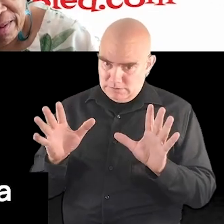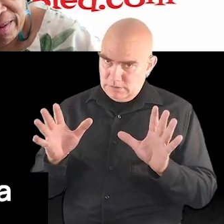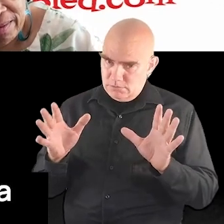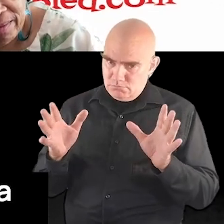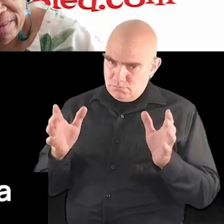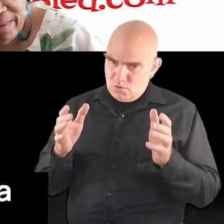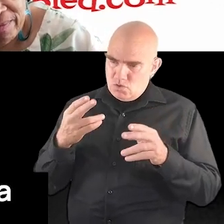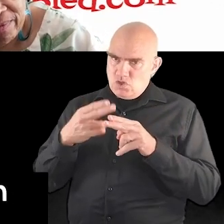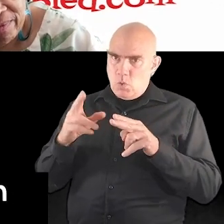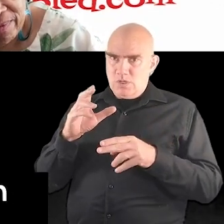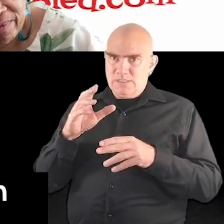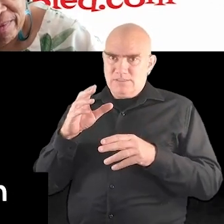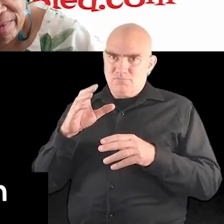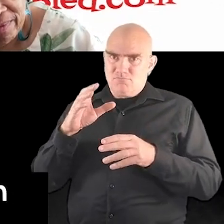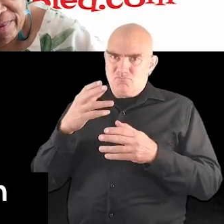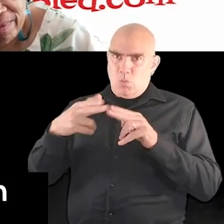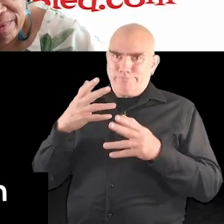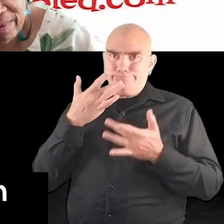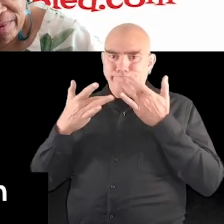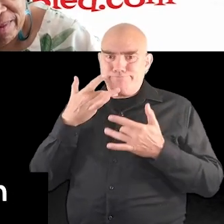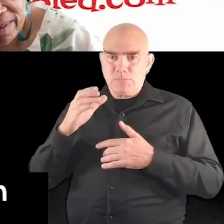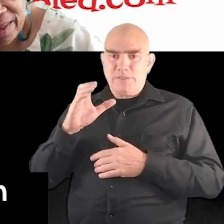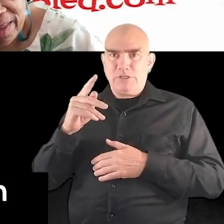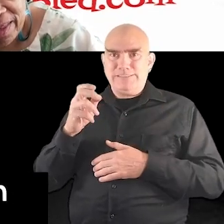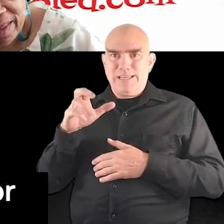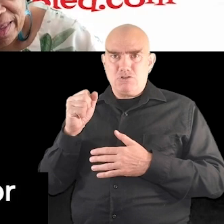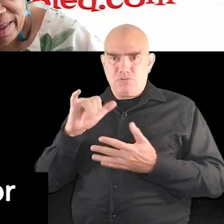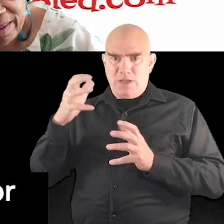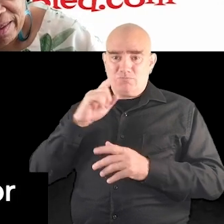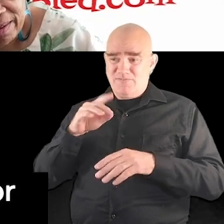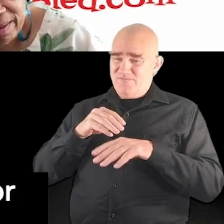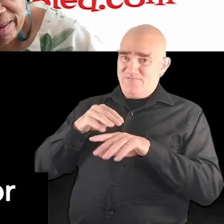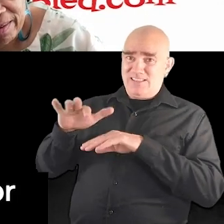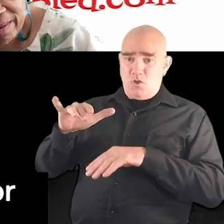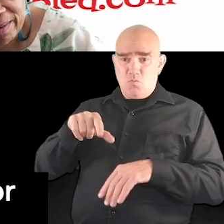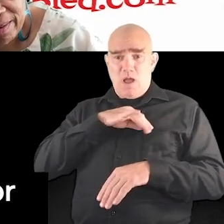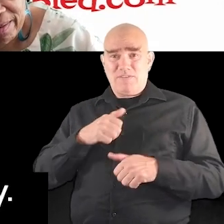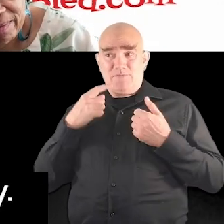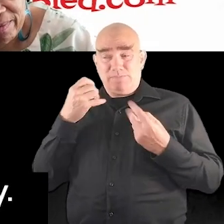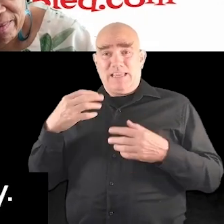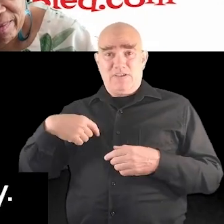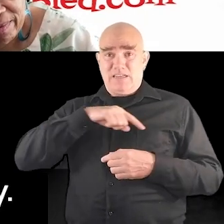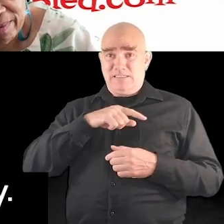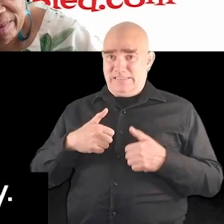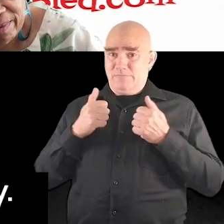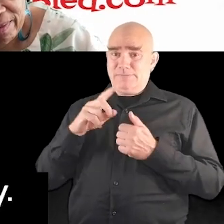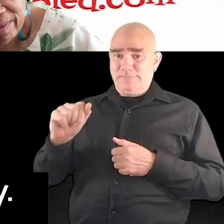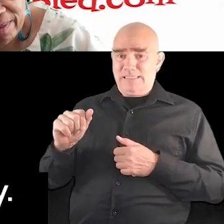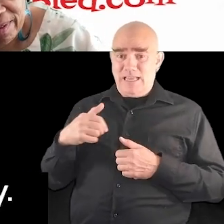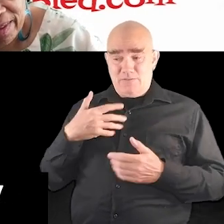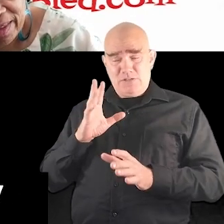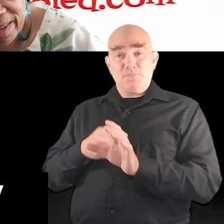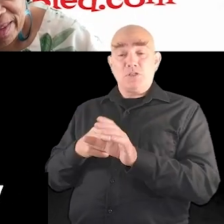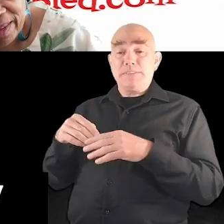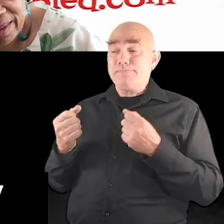there's obviously a caretaker shortage crisis, which are affecting the quality of life for many of us living with a disability.